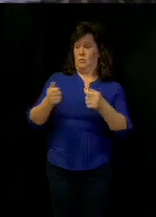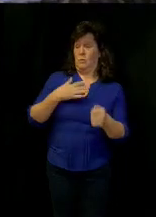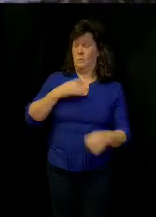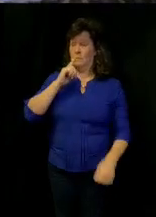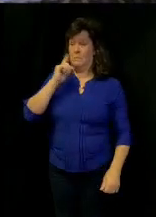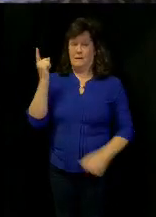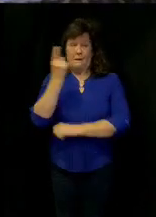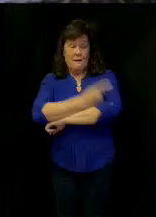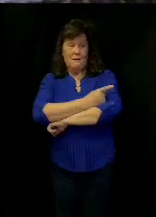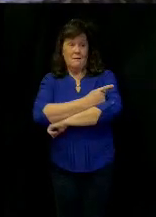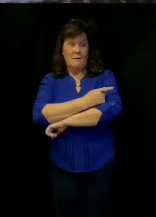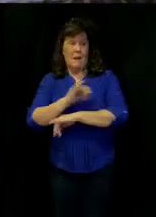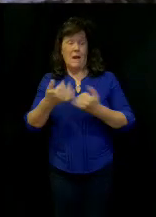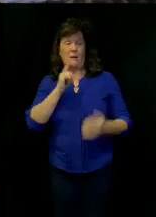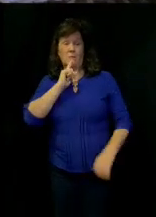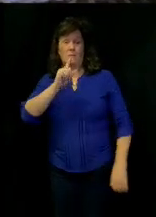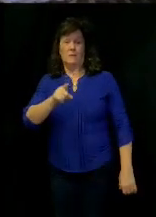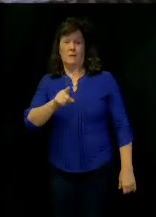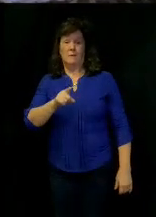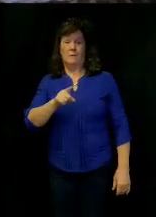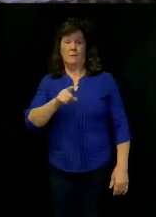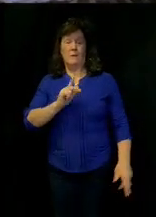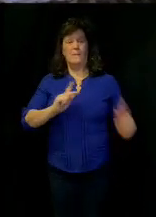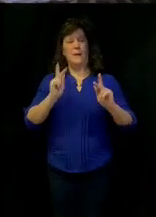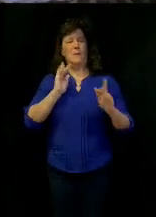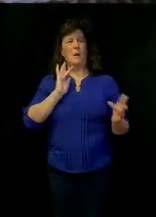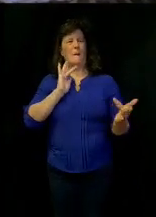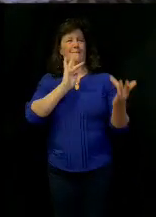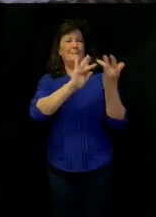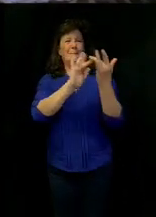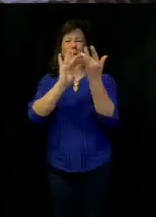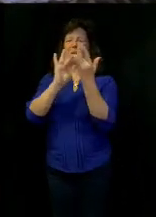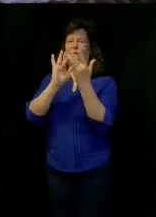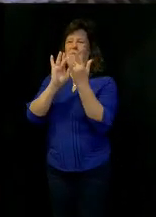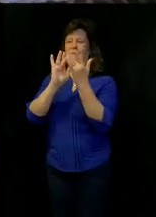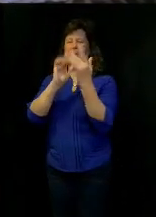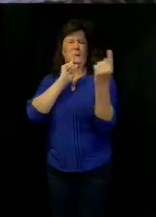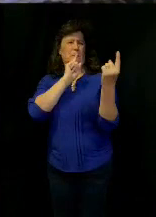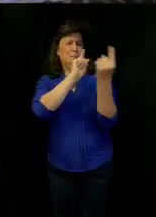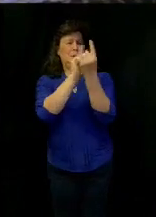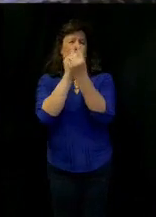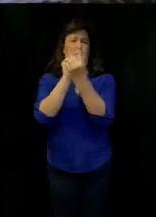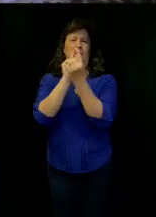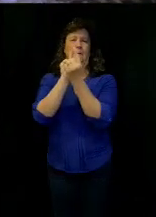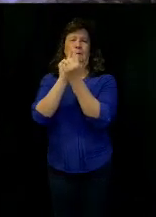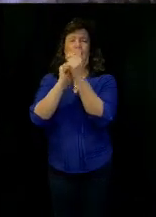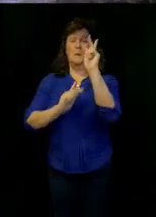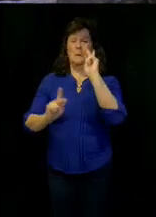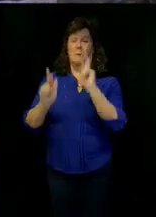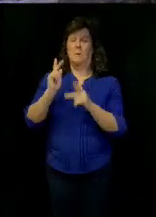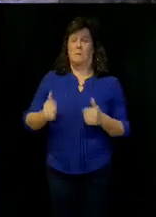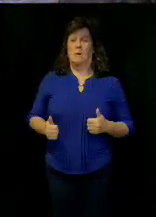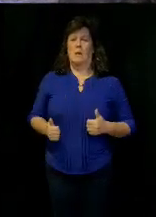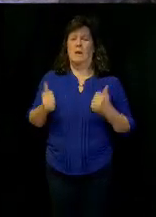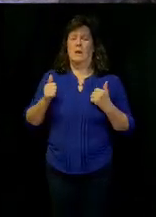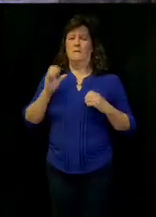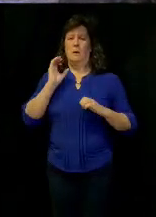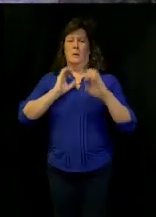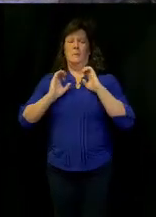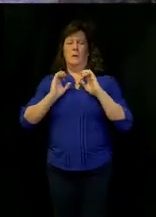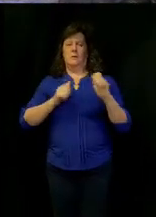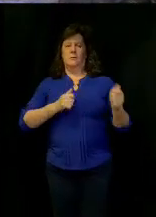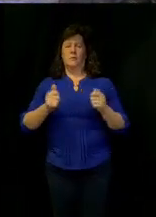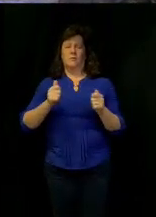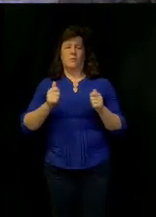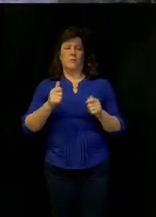respond, the people that I'm going to come in contact with? How many people today are living emotionally driven lives? Lives because, listen, I'm not feeling